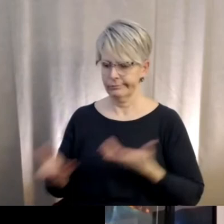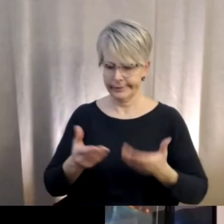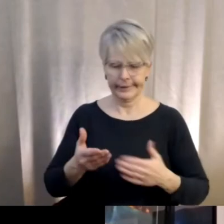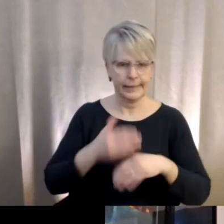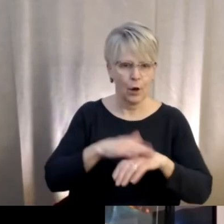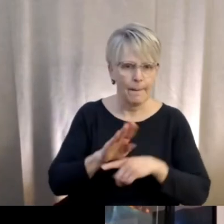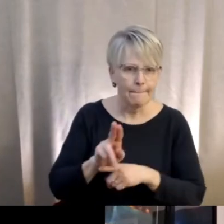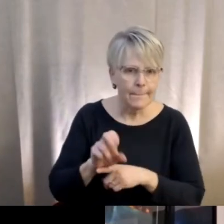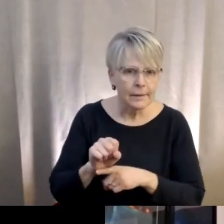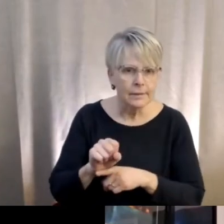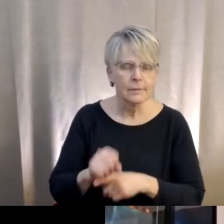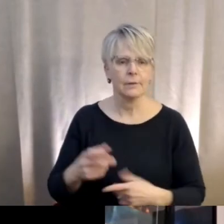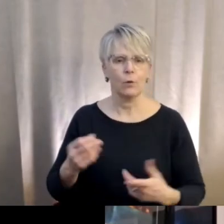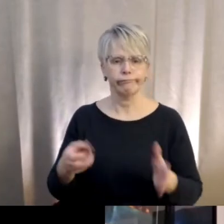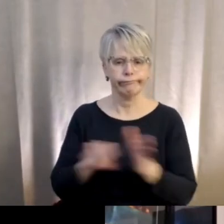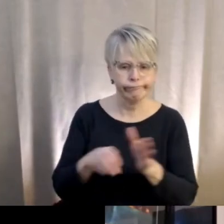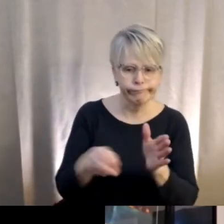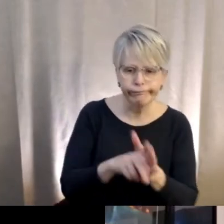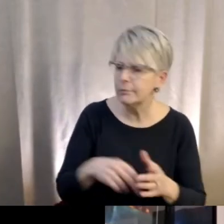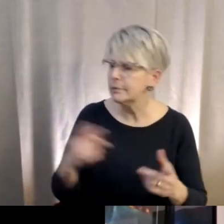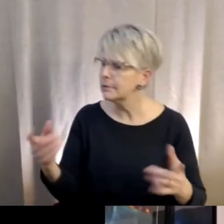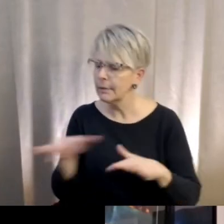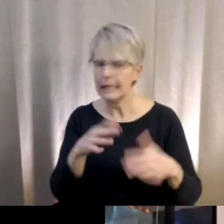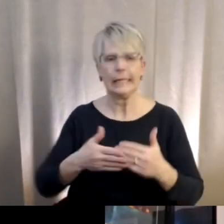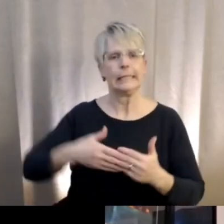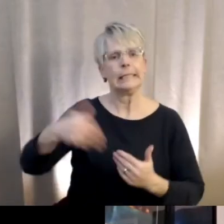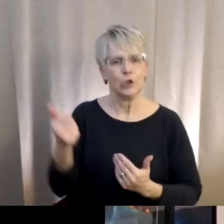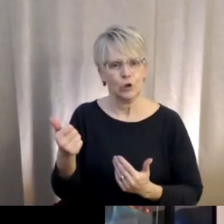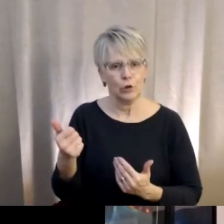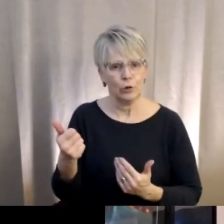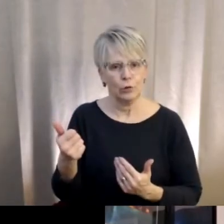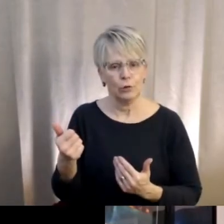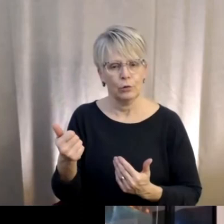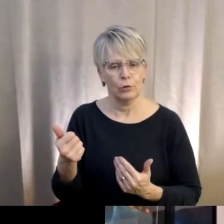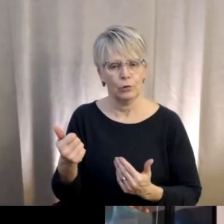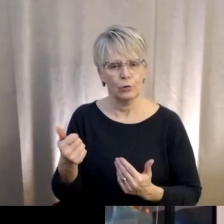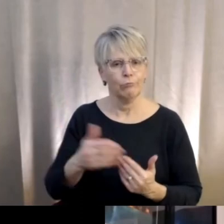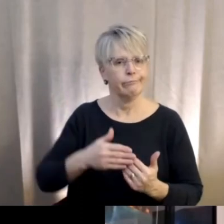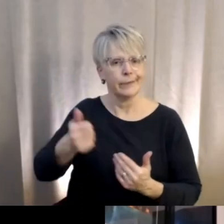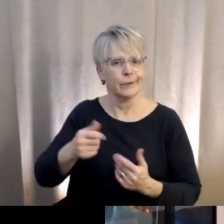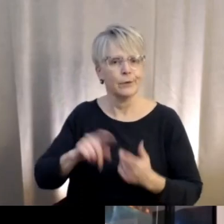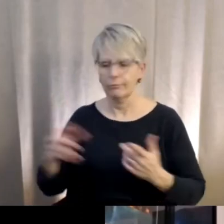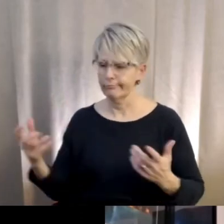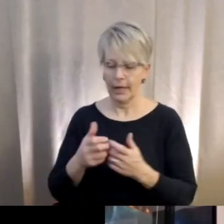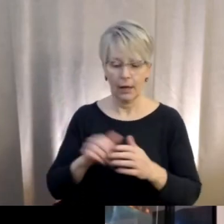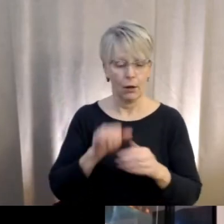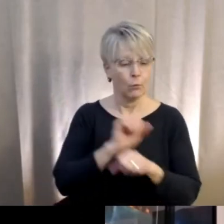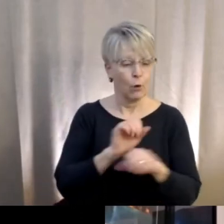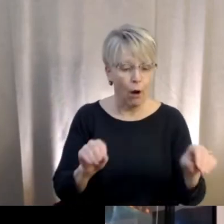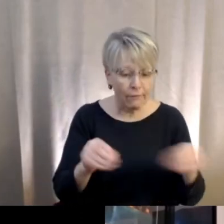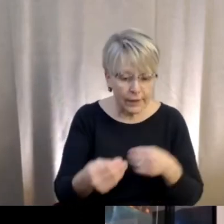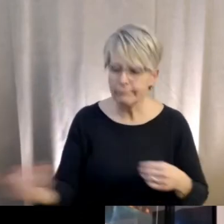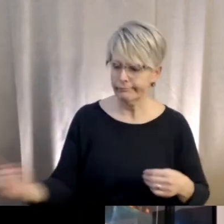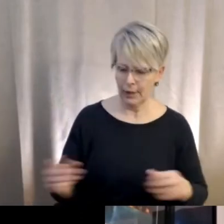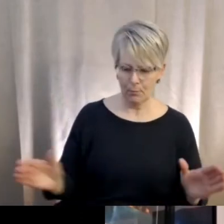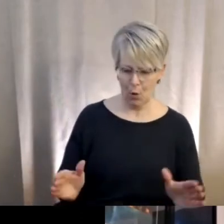easy to get into smaller situations and easier to fit into office scenarios and those sorts of